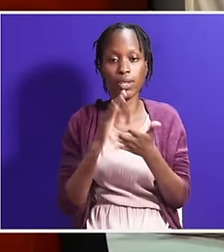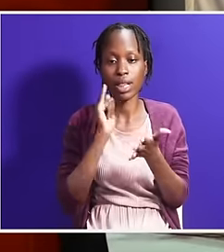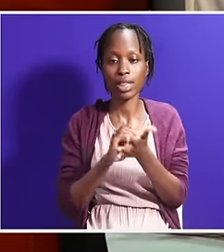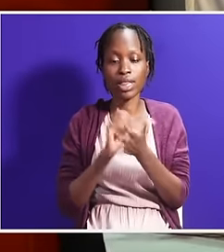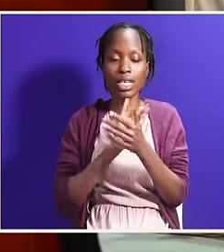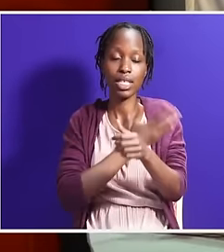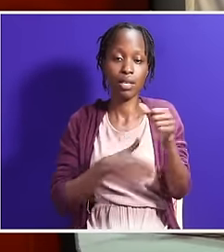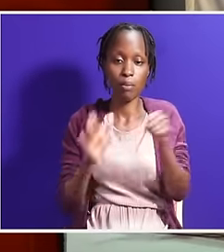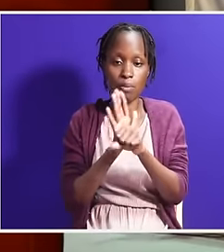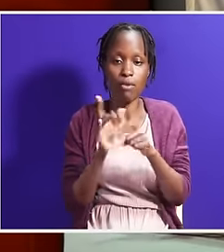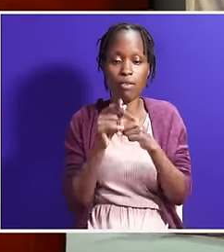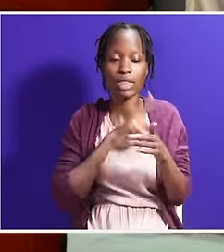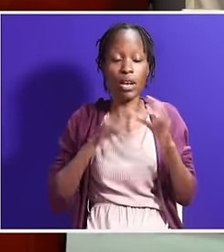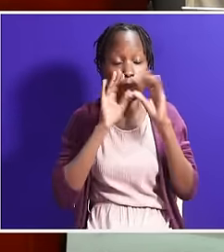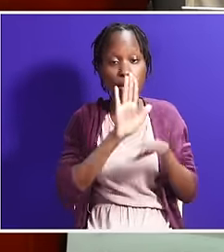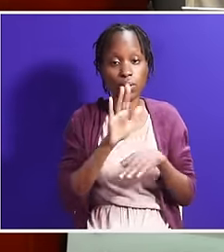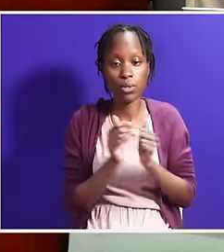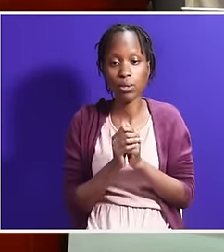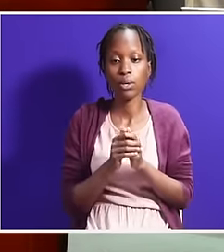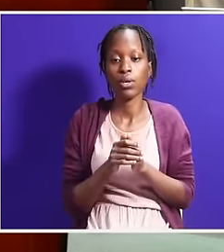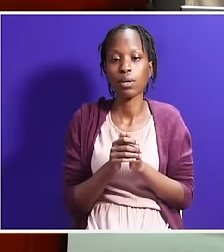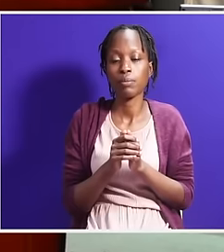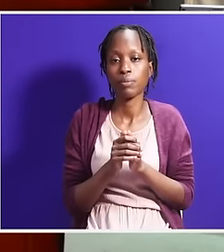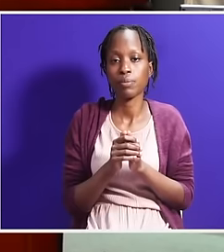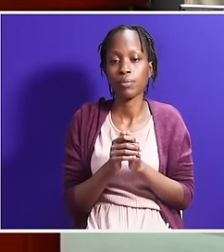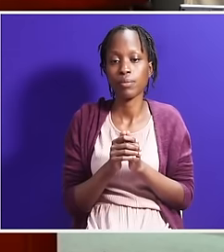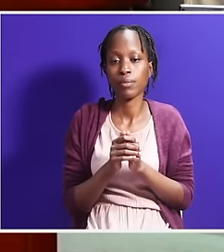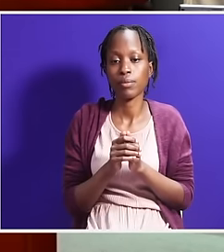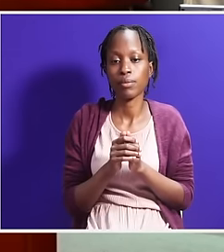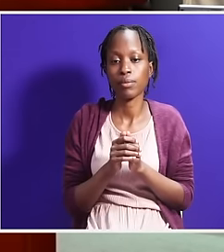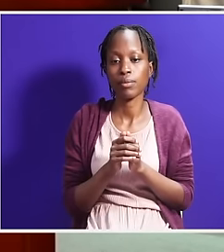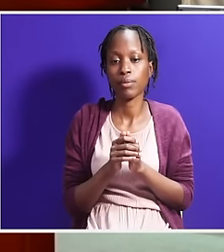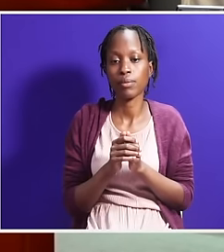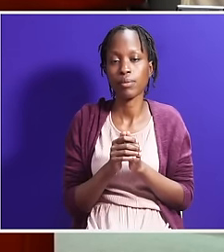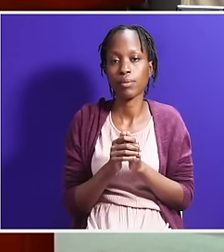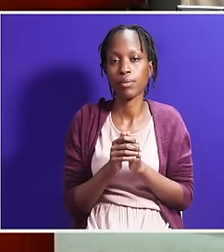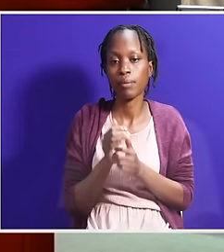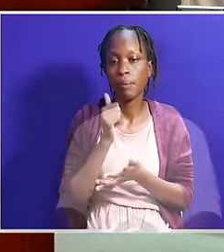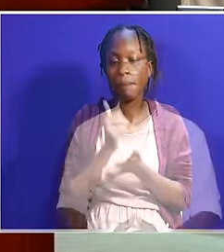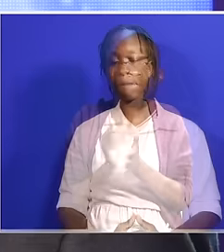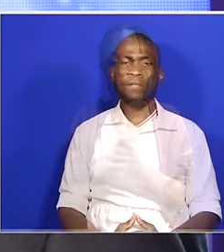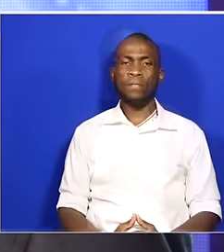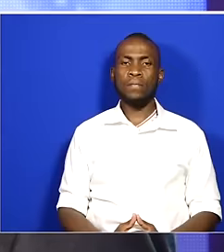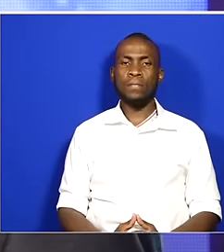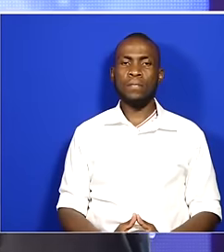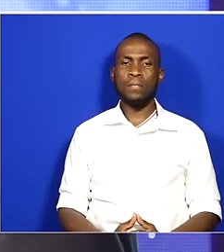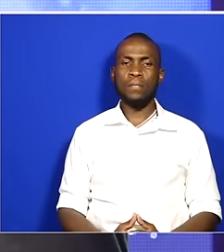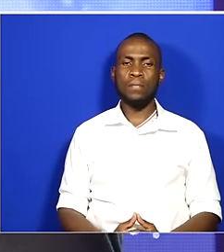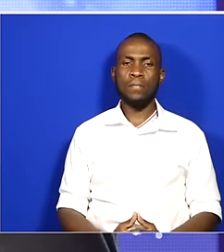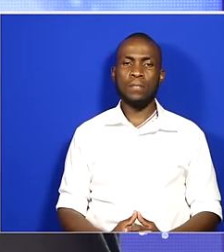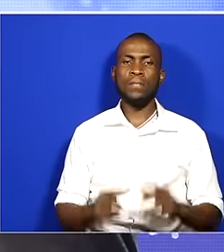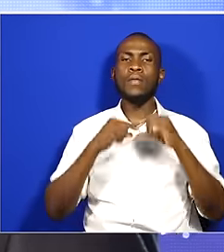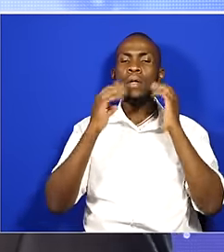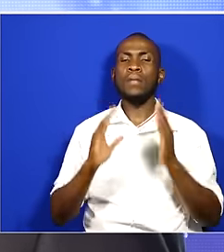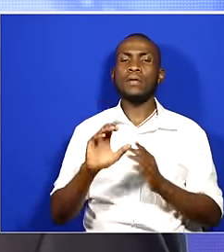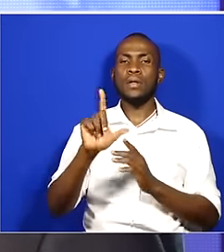word. The Lord bless you and Paul. Thank you for the privilege. As you return to Slovakia as well. Amen. Thank you. Thank you. Amen. Reverend Lynn Kohls